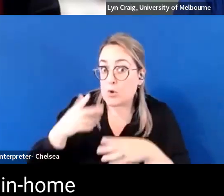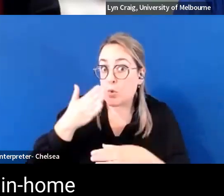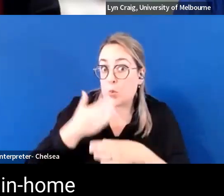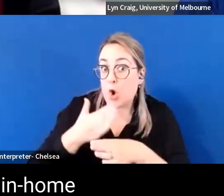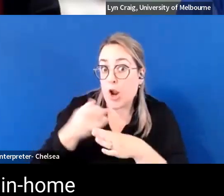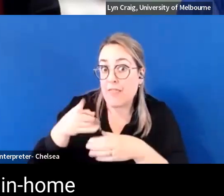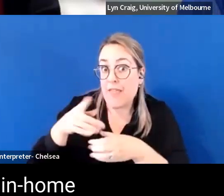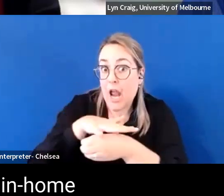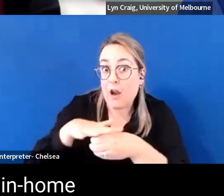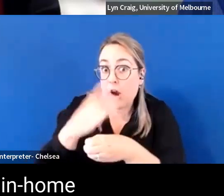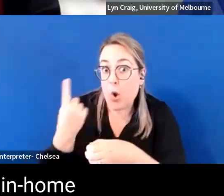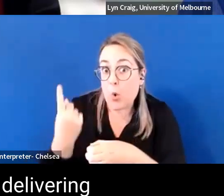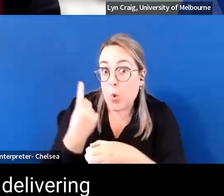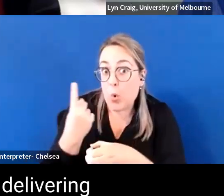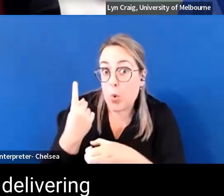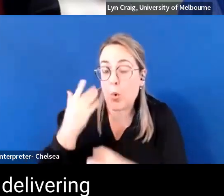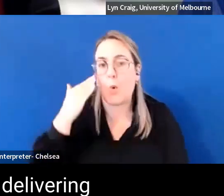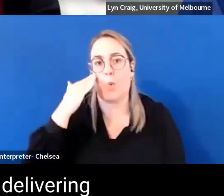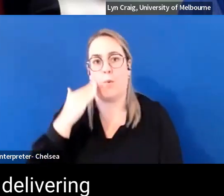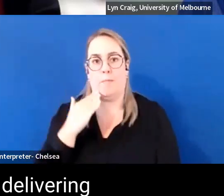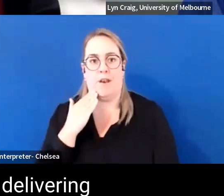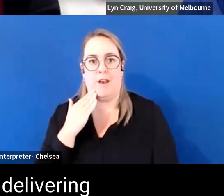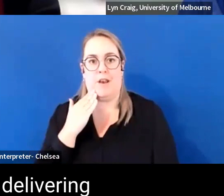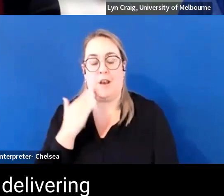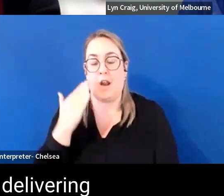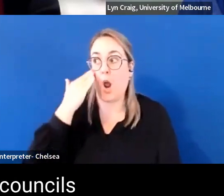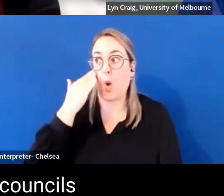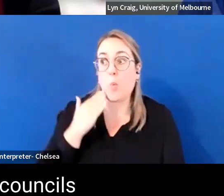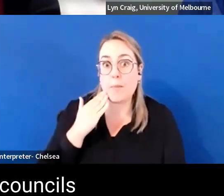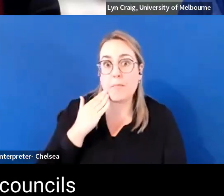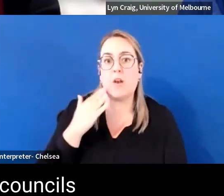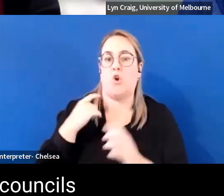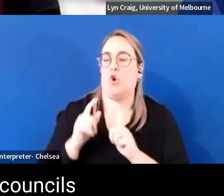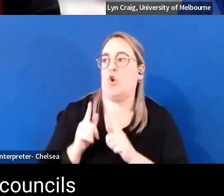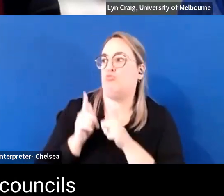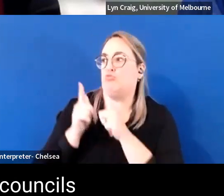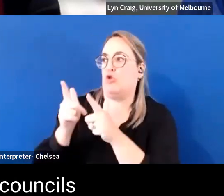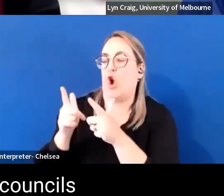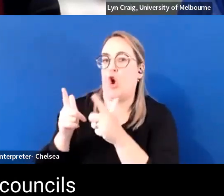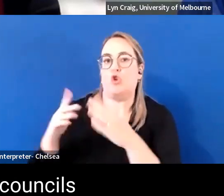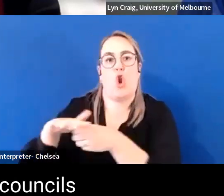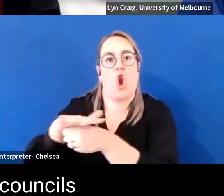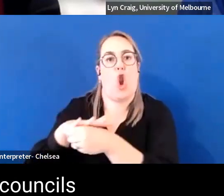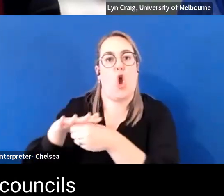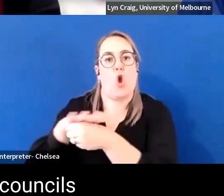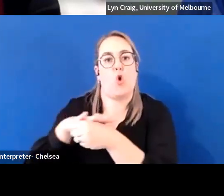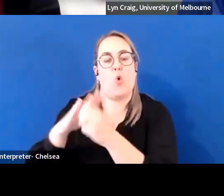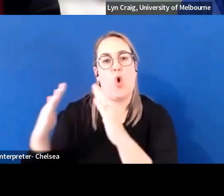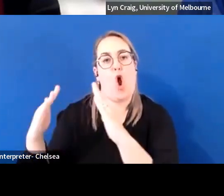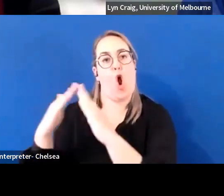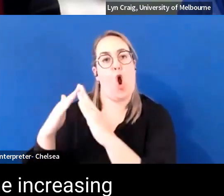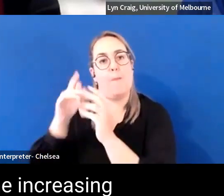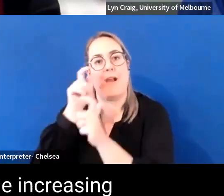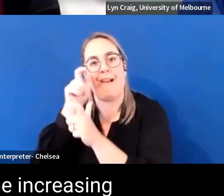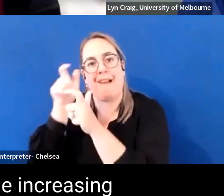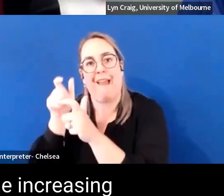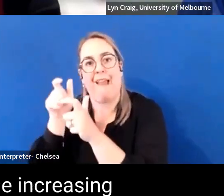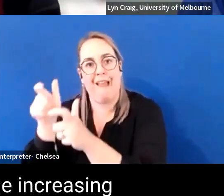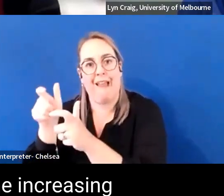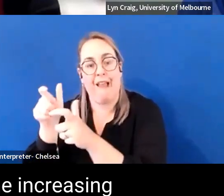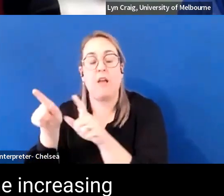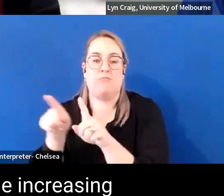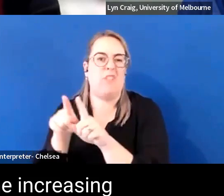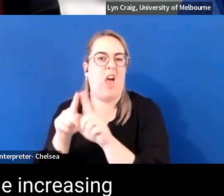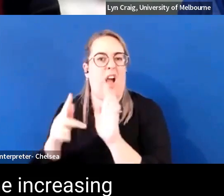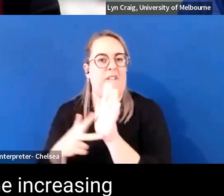represent in-home aged care workers who have been delivering that work predominantly through local councils over many years in Victoria. And because of